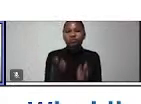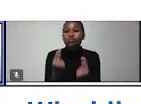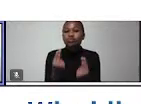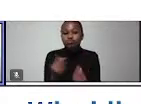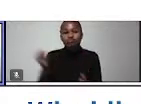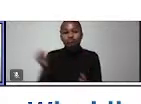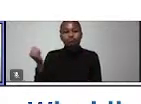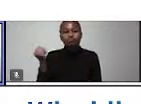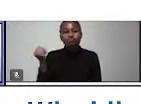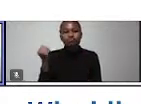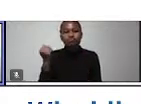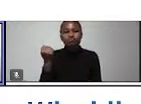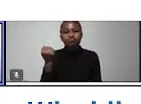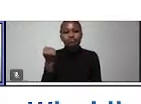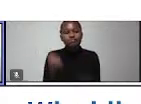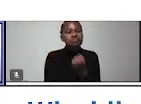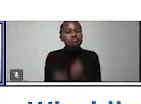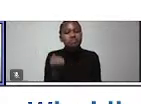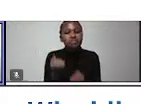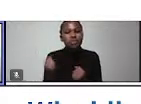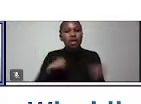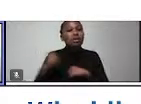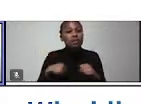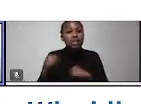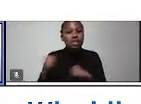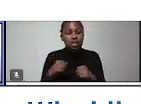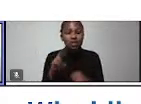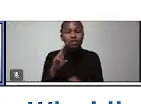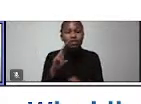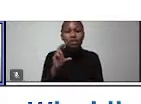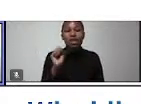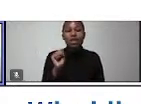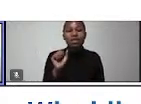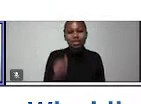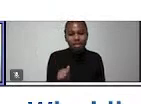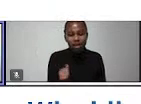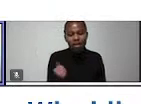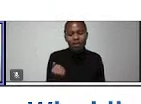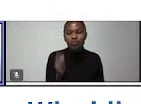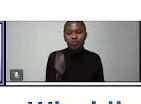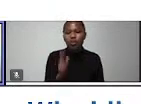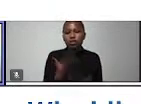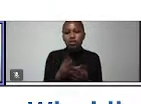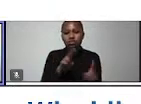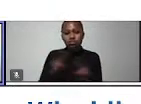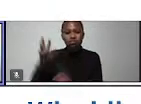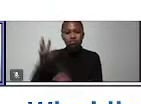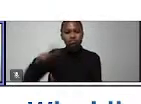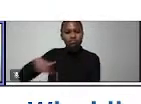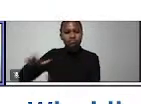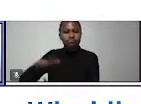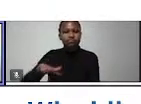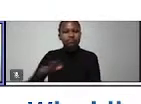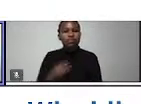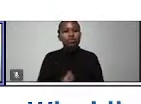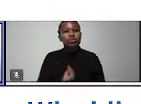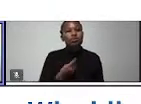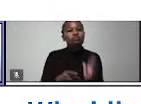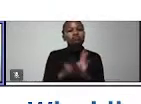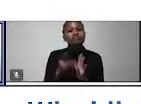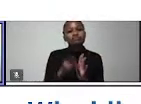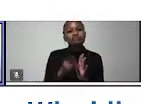the USA on an equal footing as partners, but also looking at areas like your youth development, climate